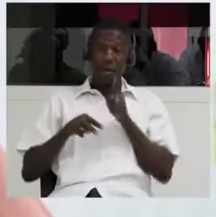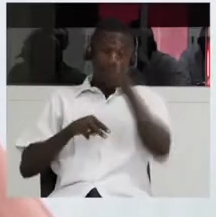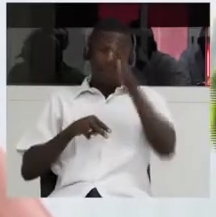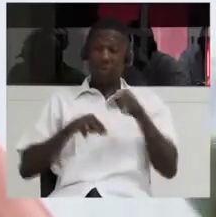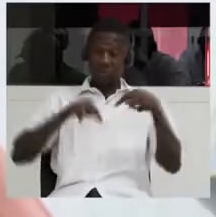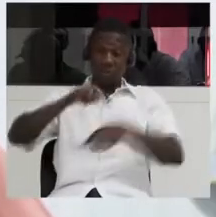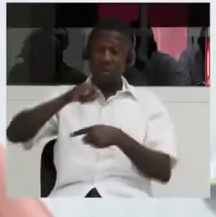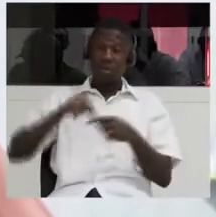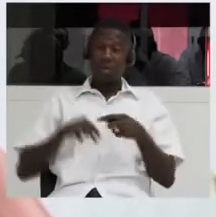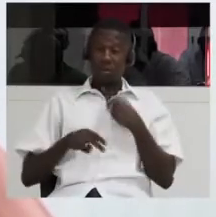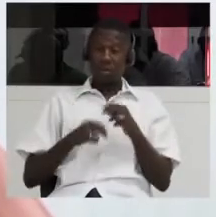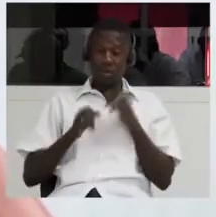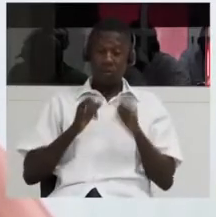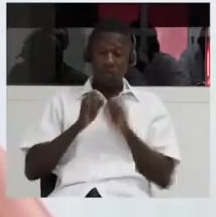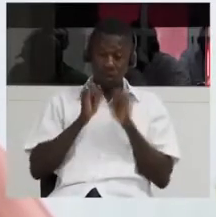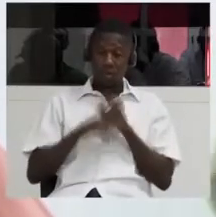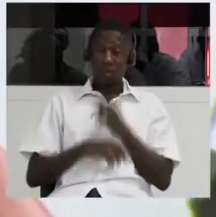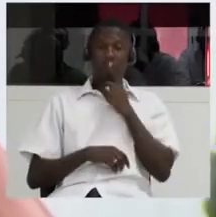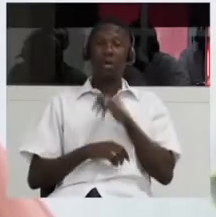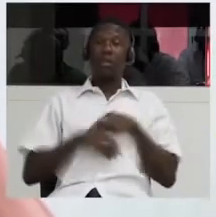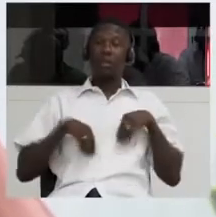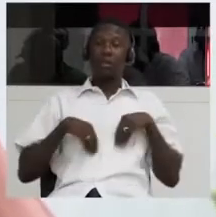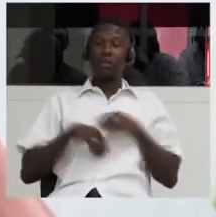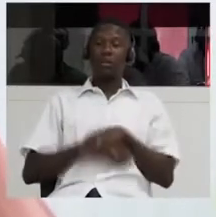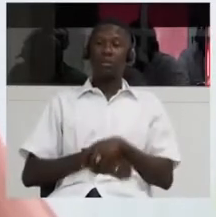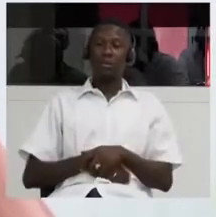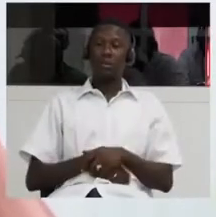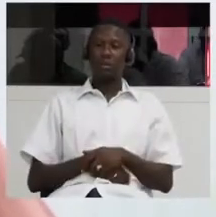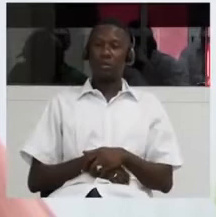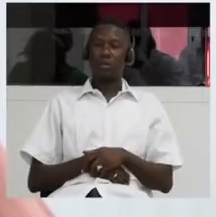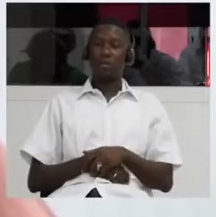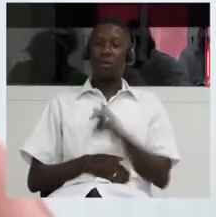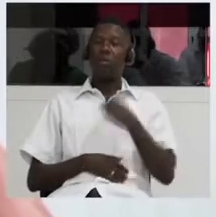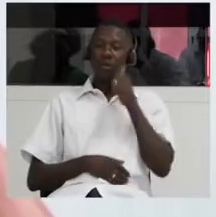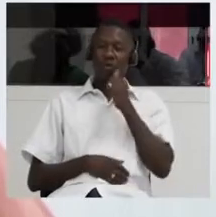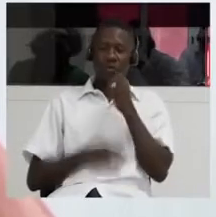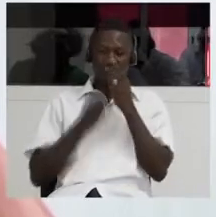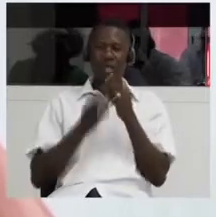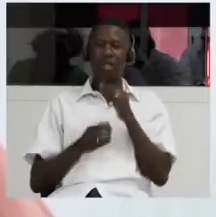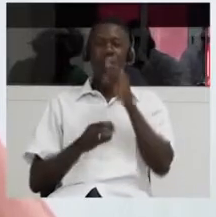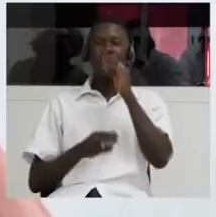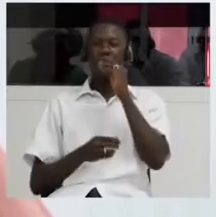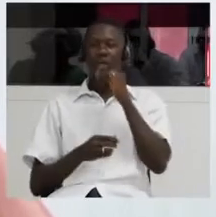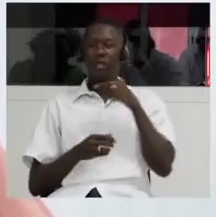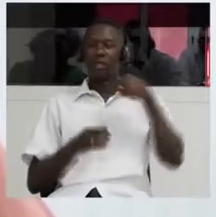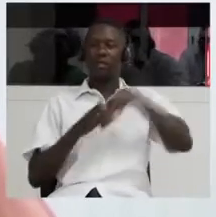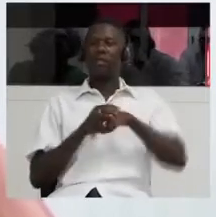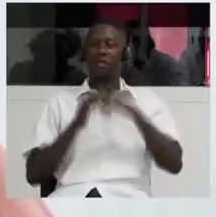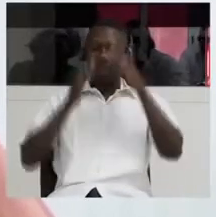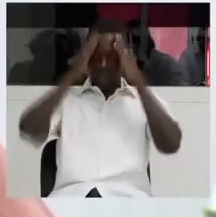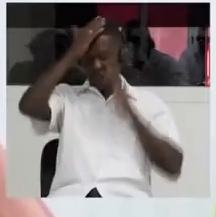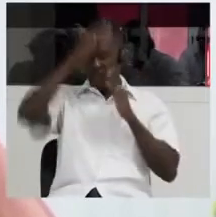when a bullet talks, mouth don't talk. Could you say that again? We used to have a saying in the army then, that when a bullet